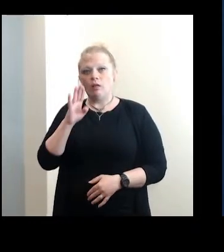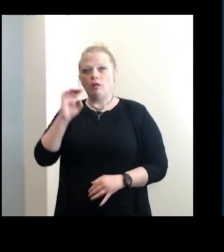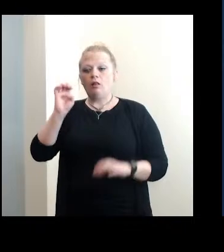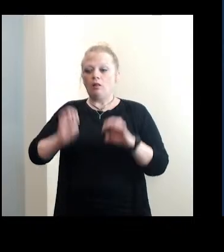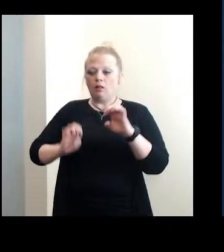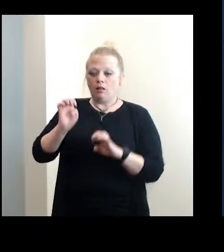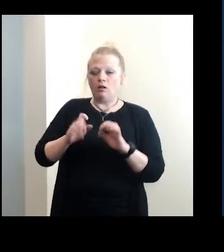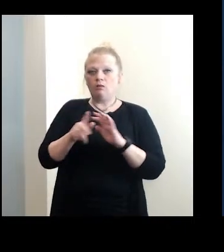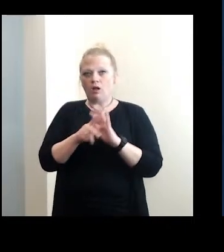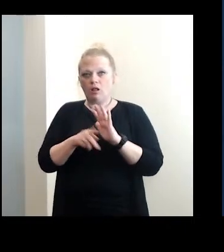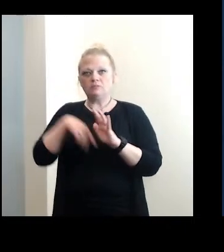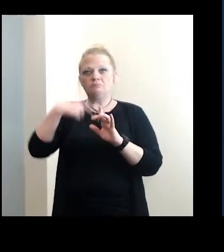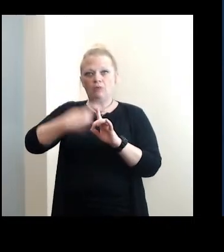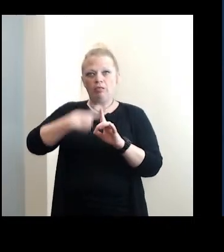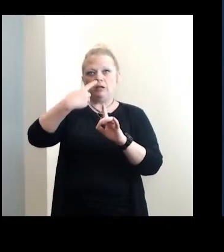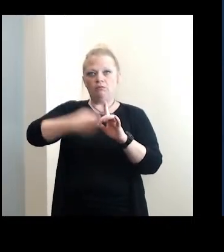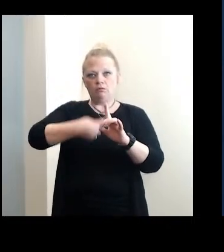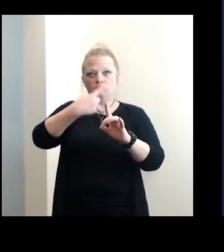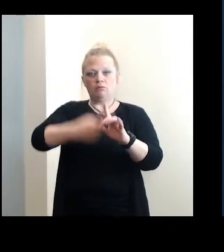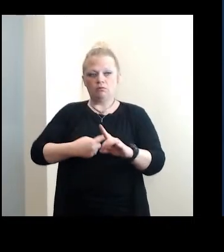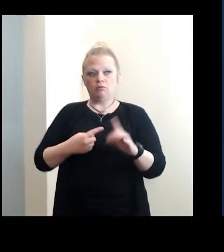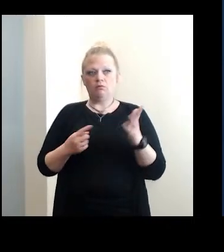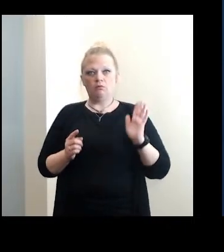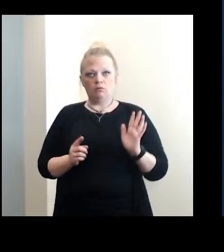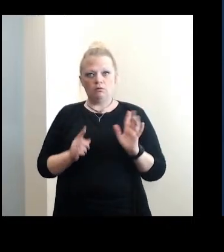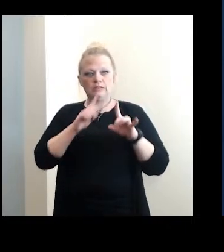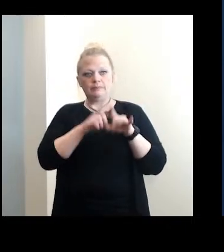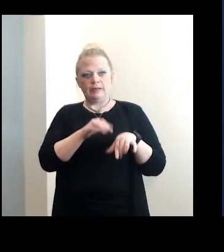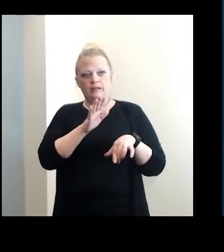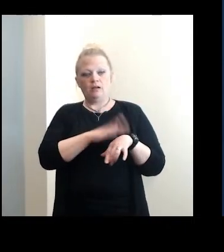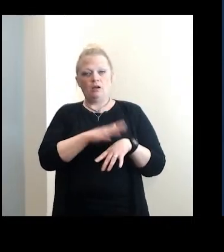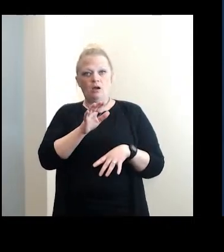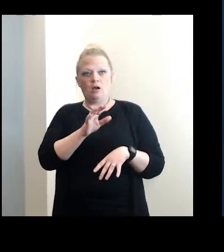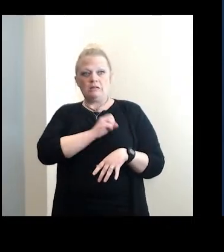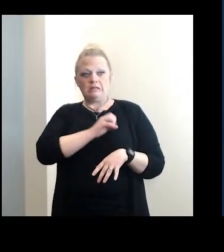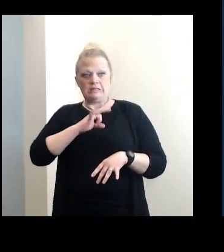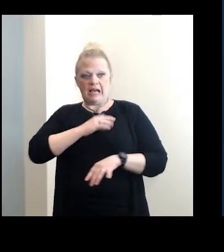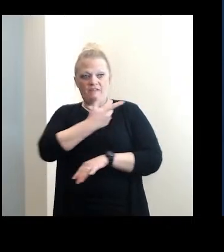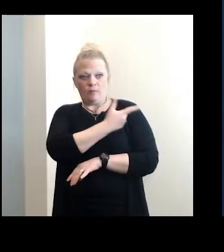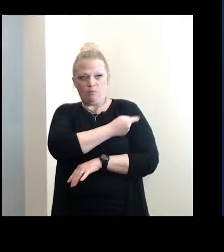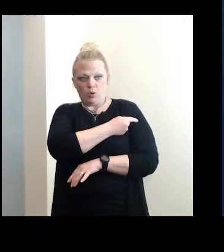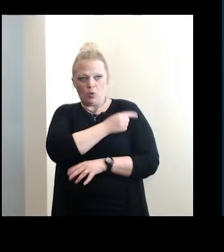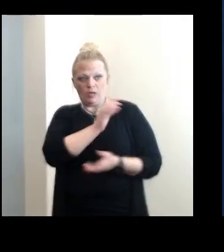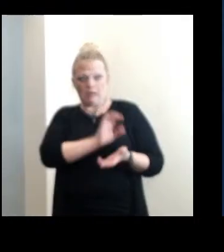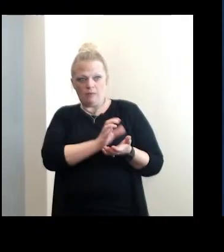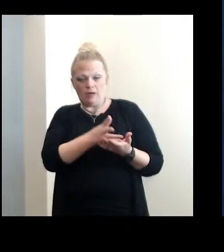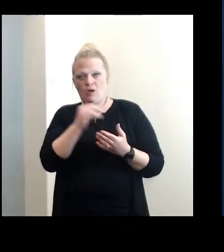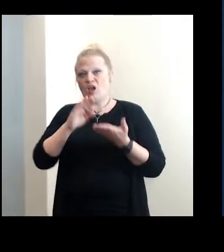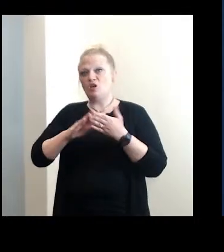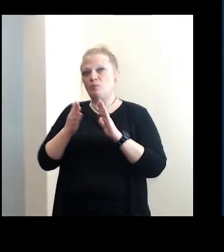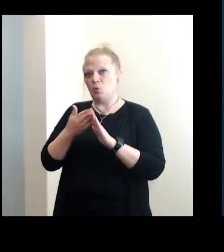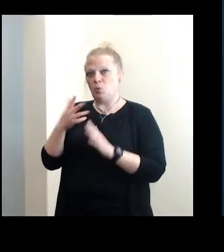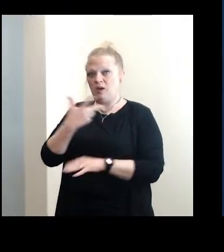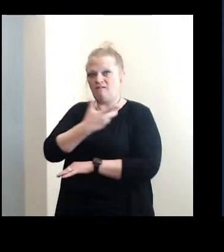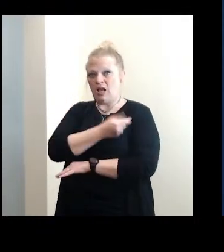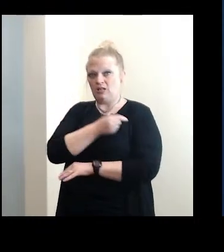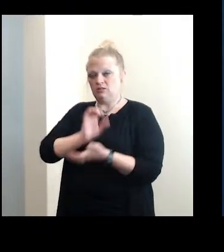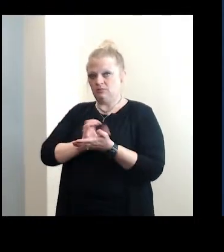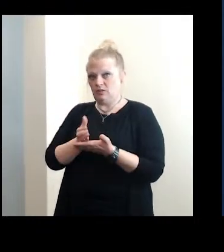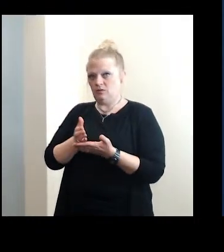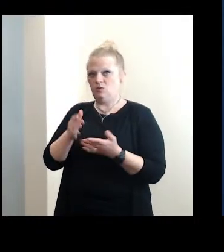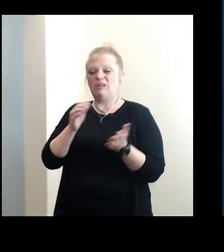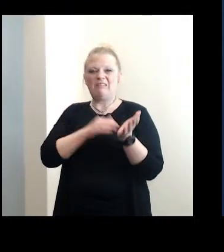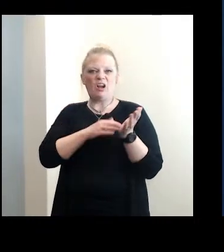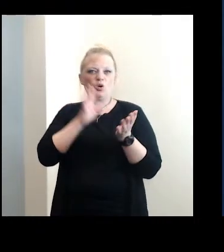these policies on a monthly basis based on employee vaccination rates and community vaccination rates. As Dr. Burstein will